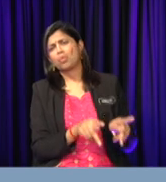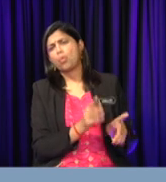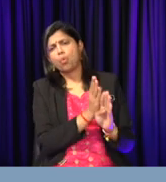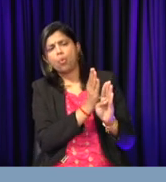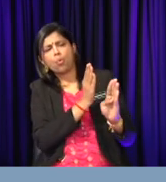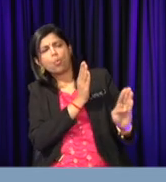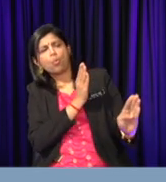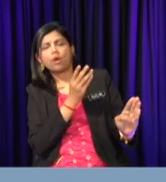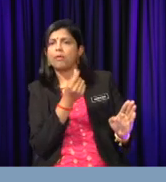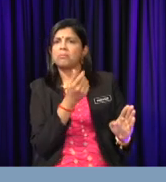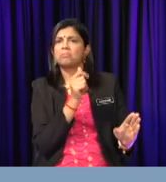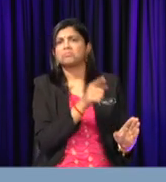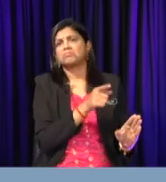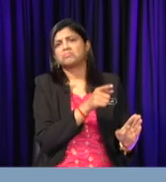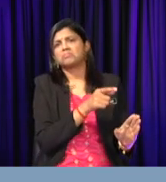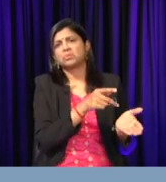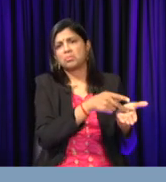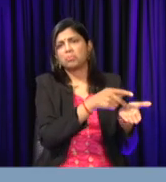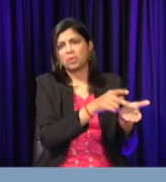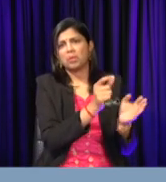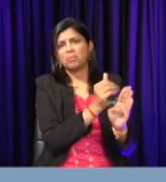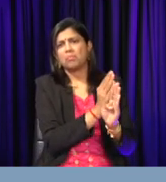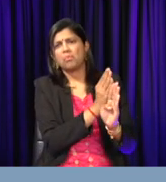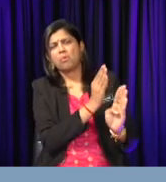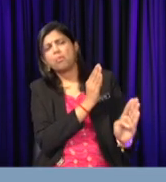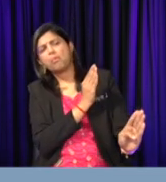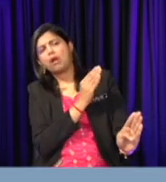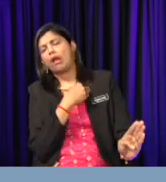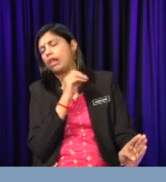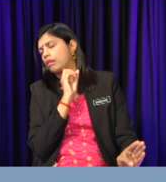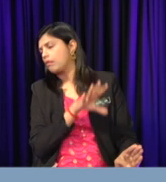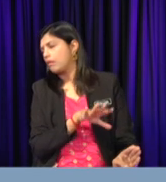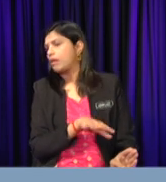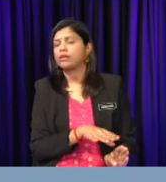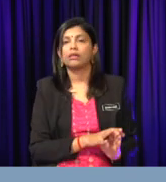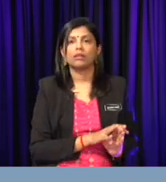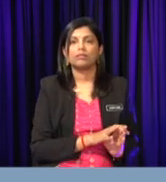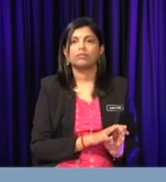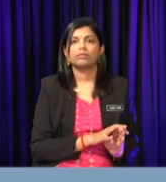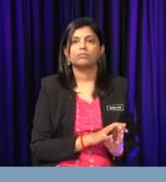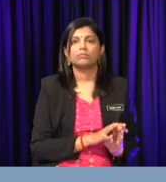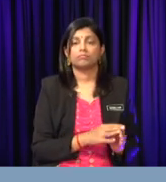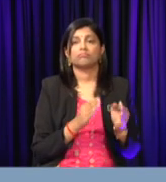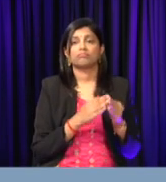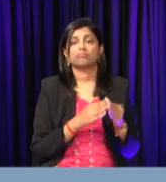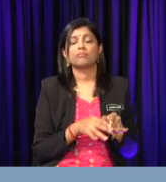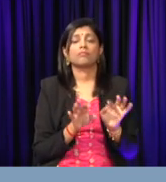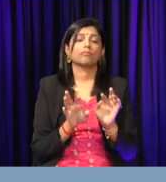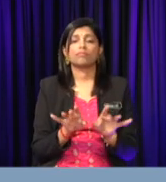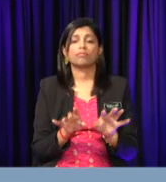buy clothes and all. So I think I could avoid crowds. What about you,